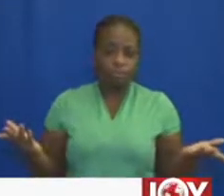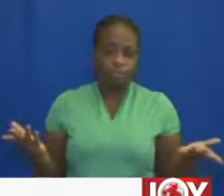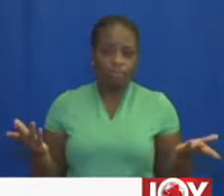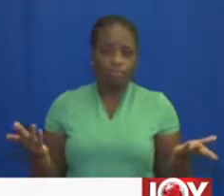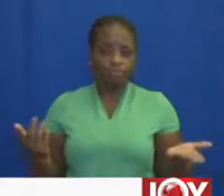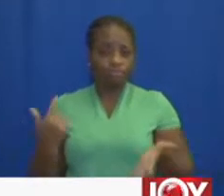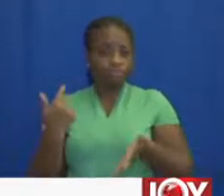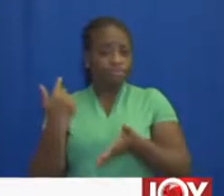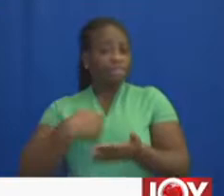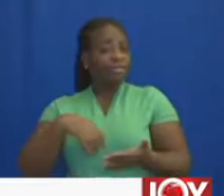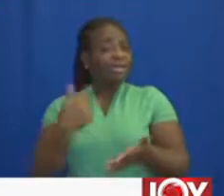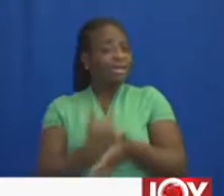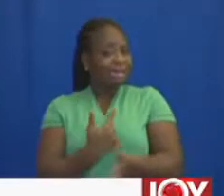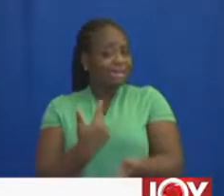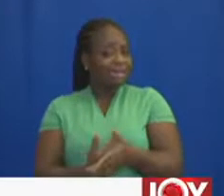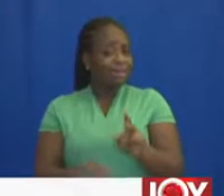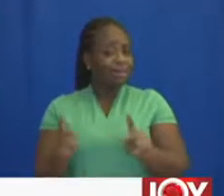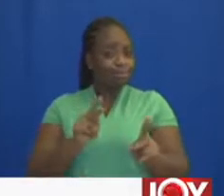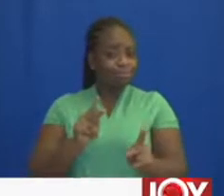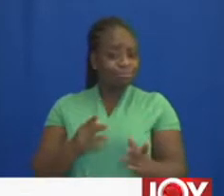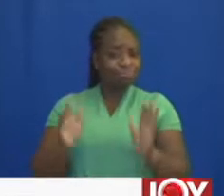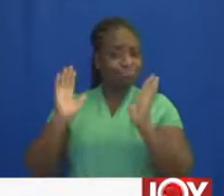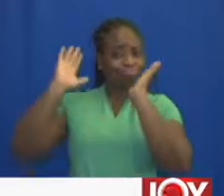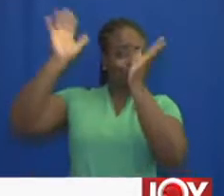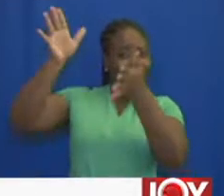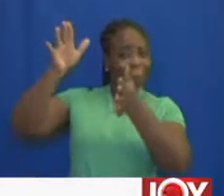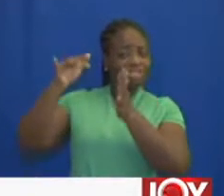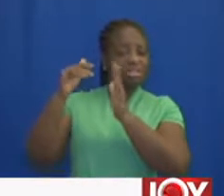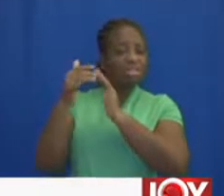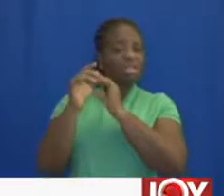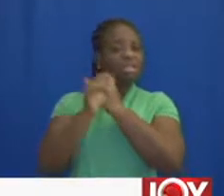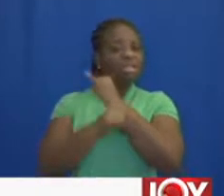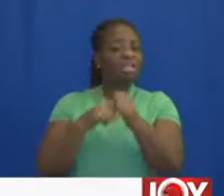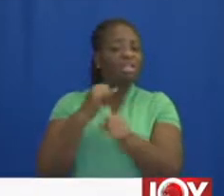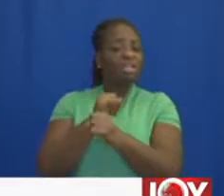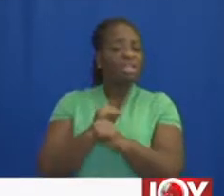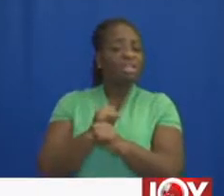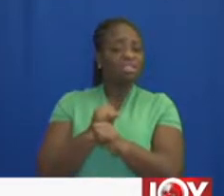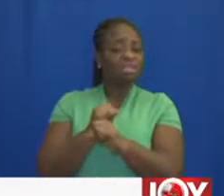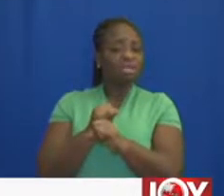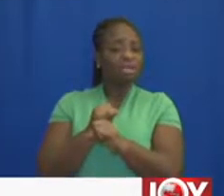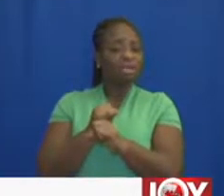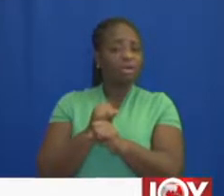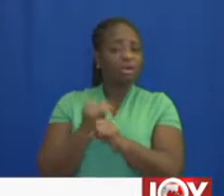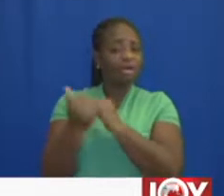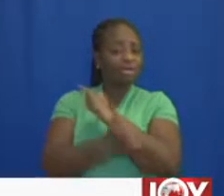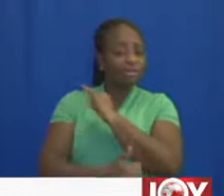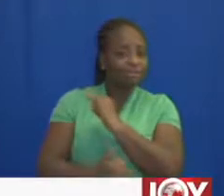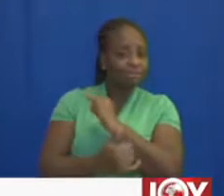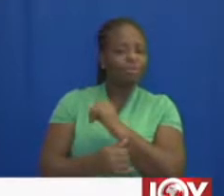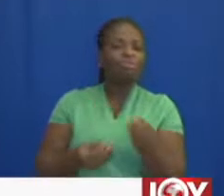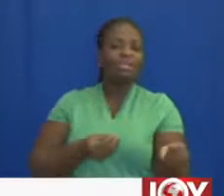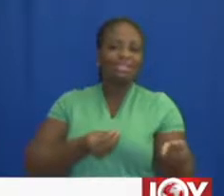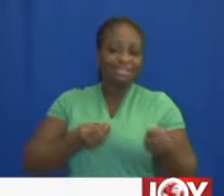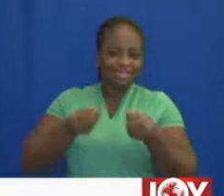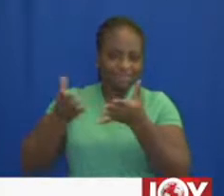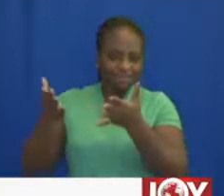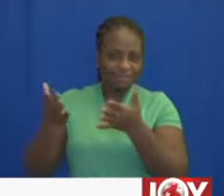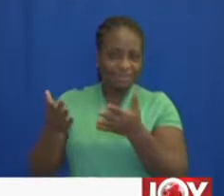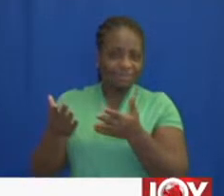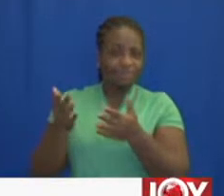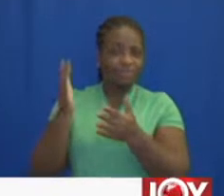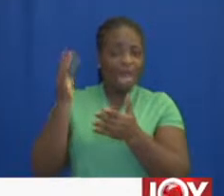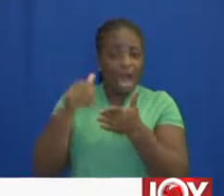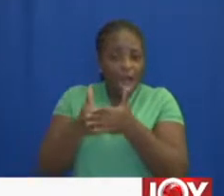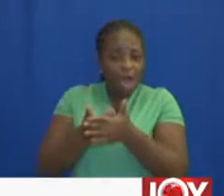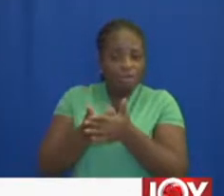stranded abroad, special dispensation will be continued to be given for their evacuation back to